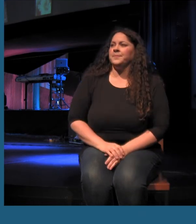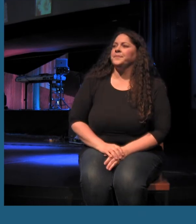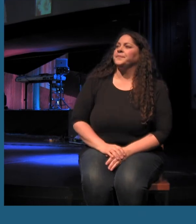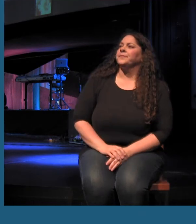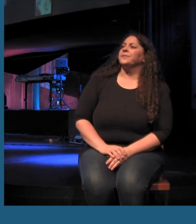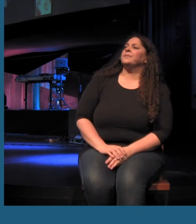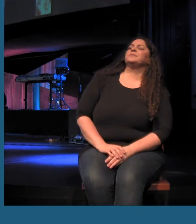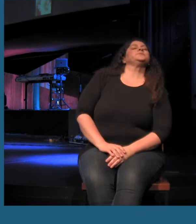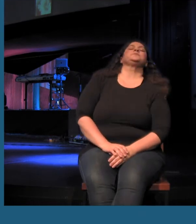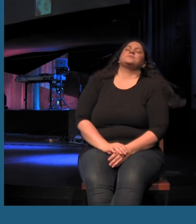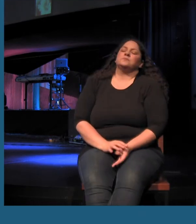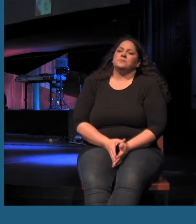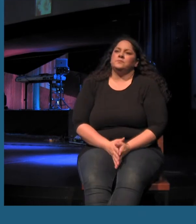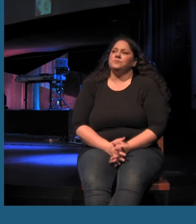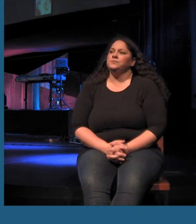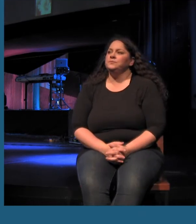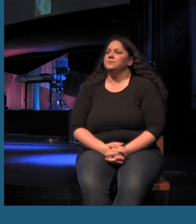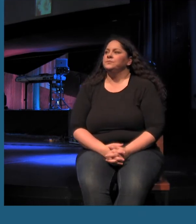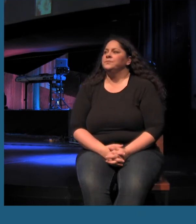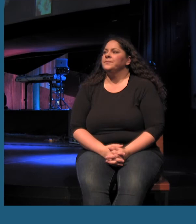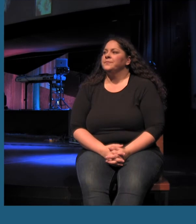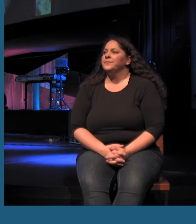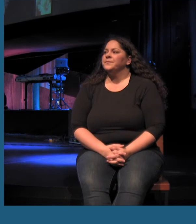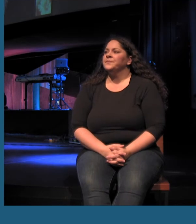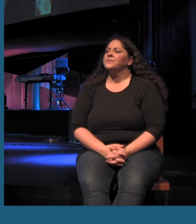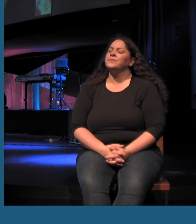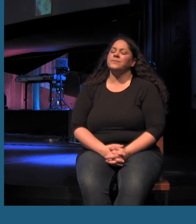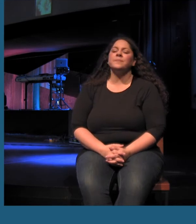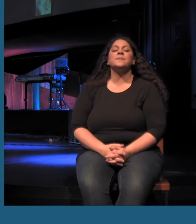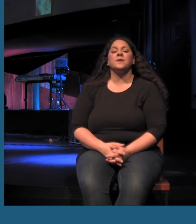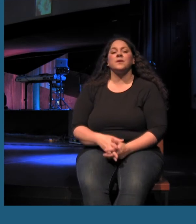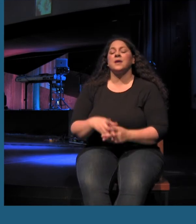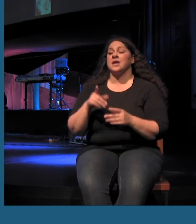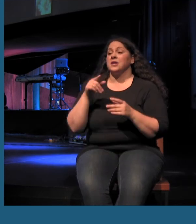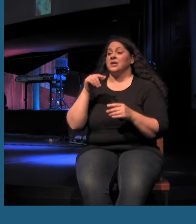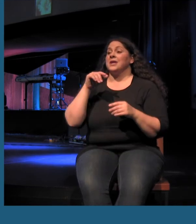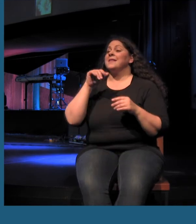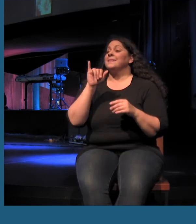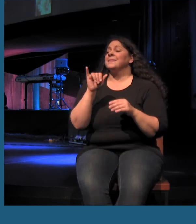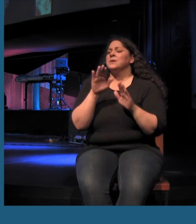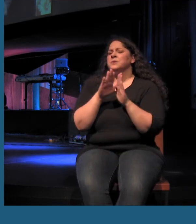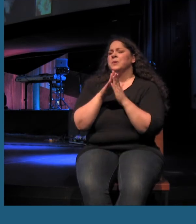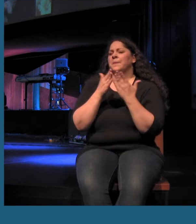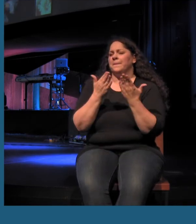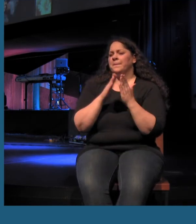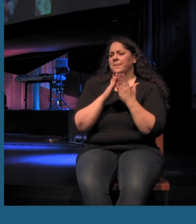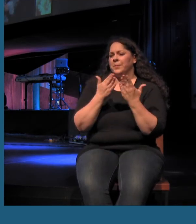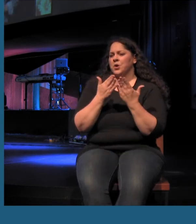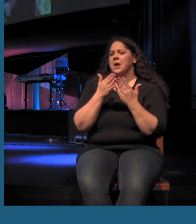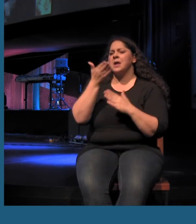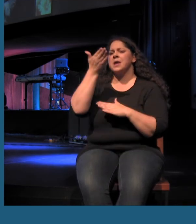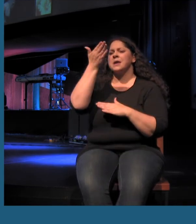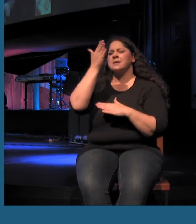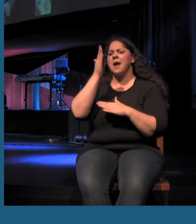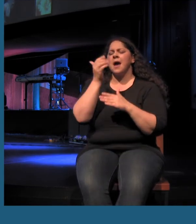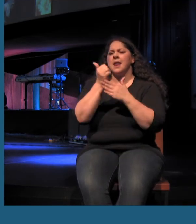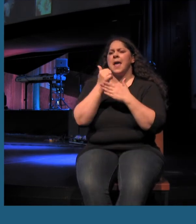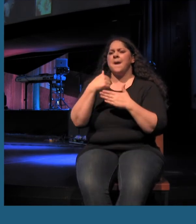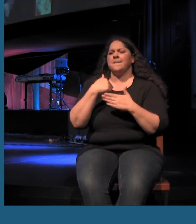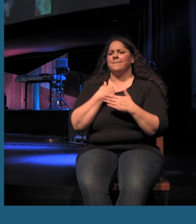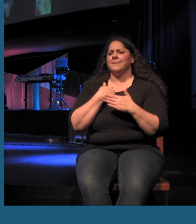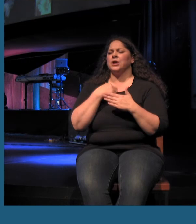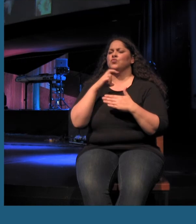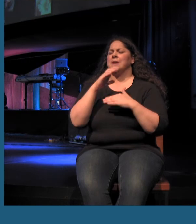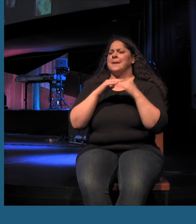In preparation for this story and studying through Nehemiah, I read this book called God Help Me Rebuild This Broken